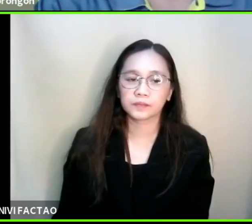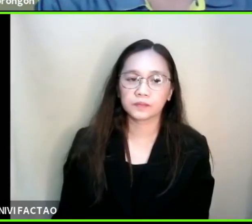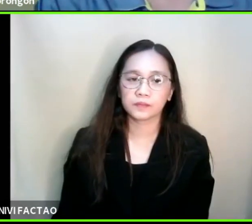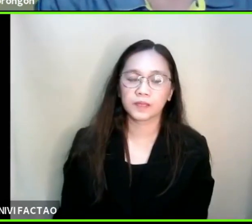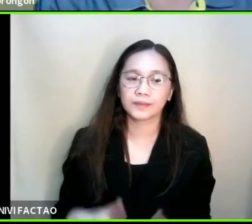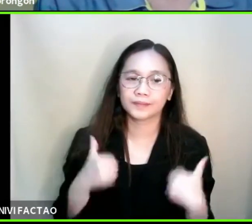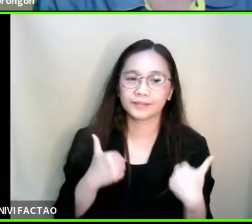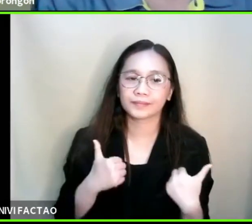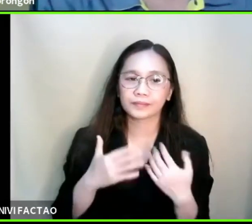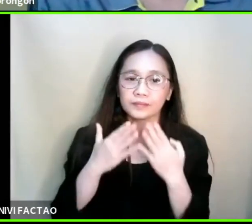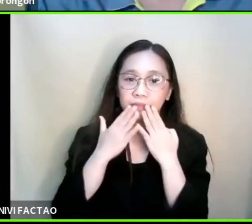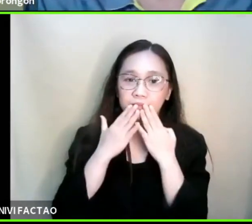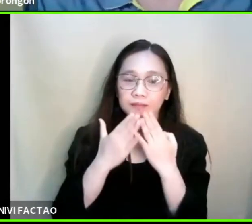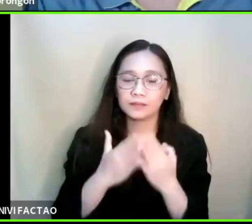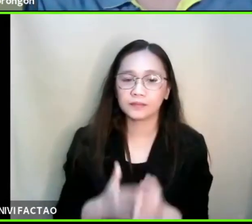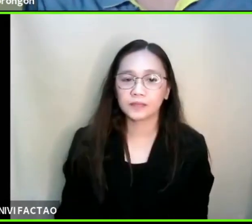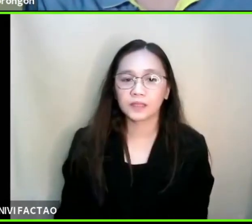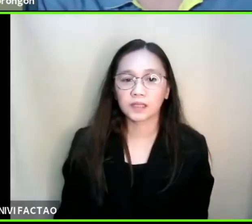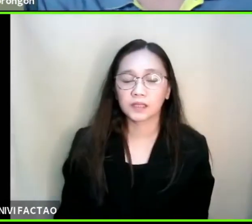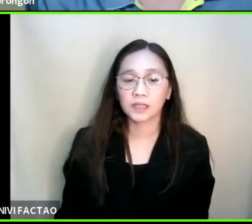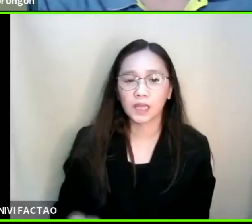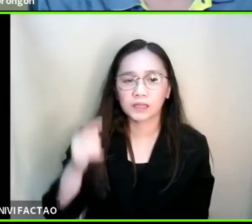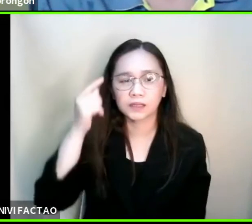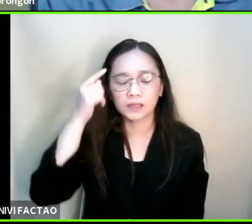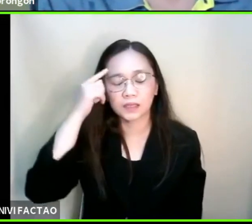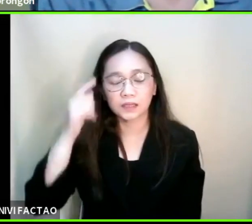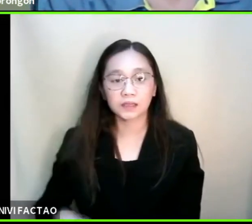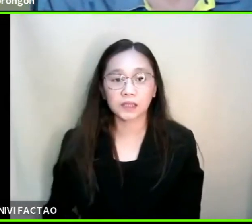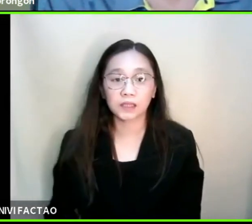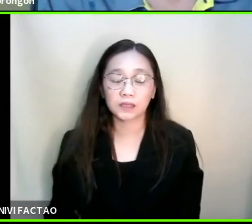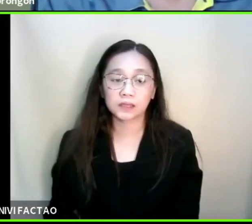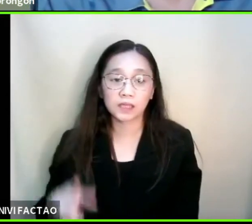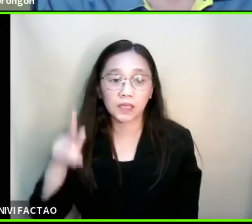Okay. Thank you po. I think they